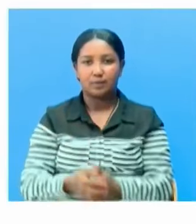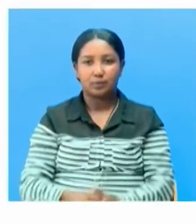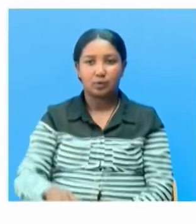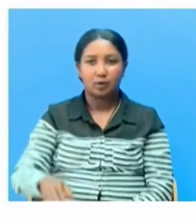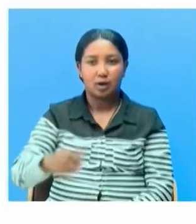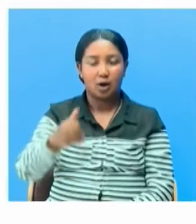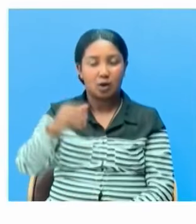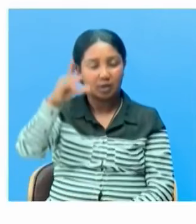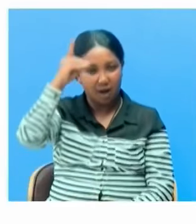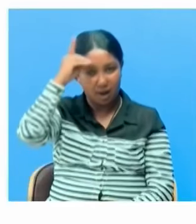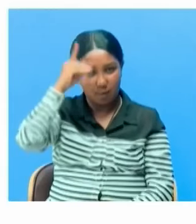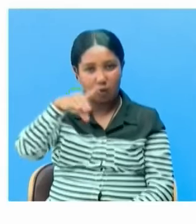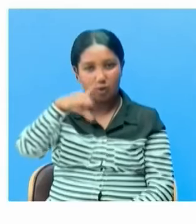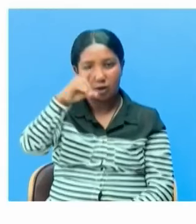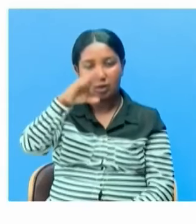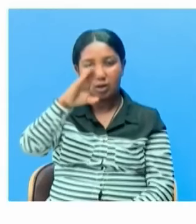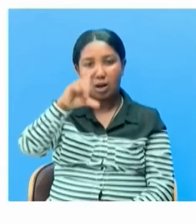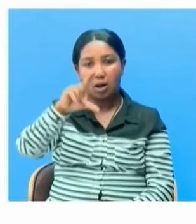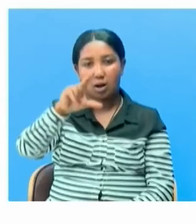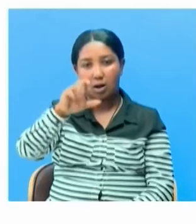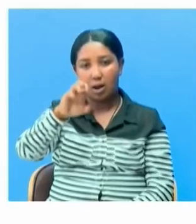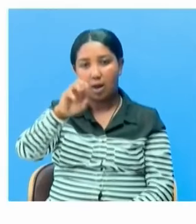Delemo